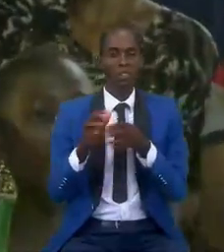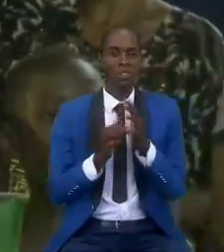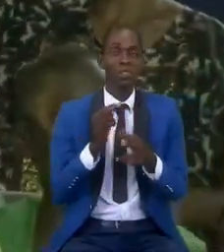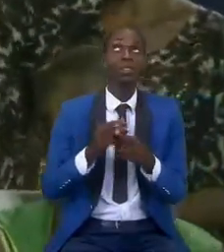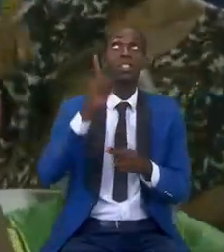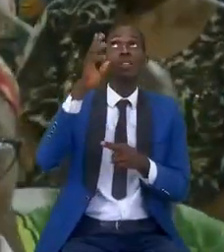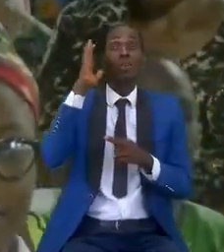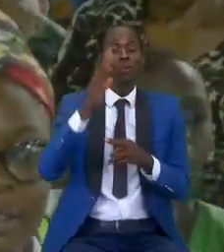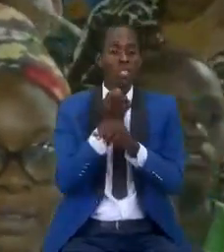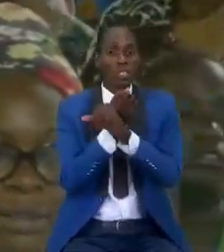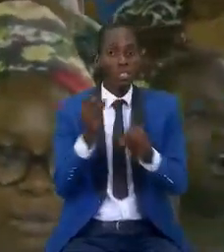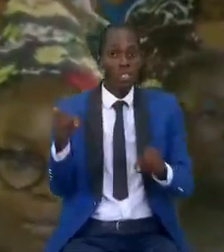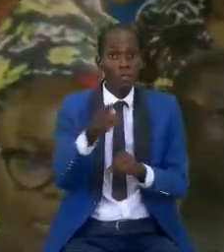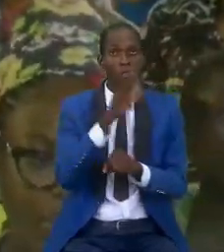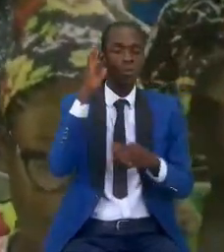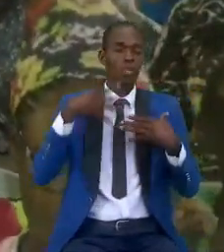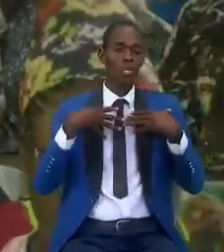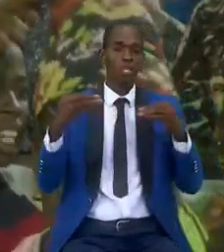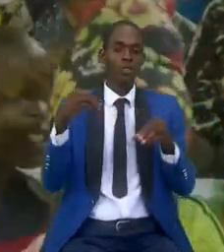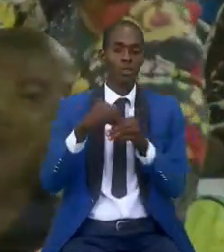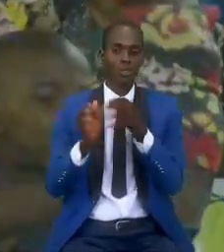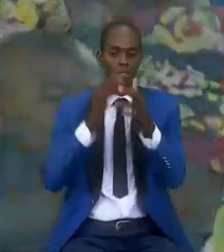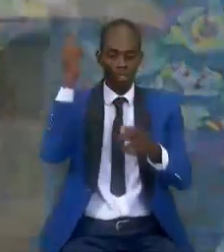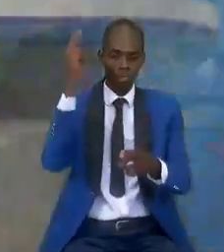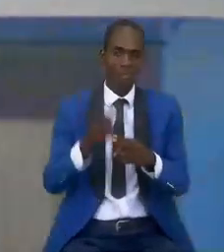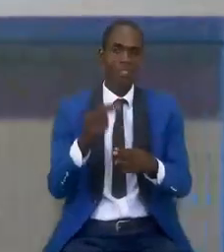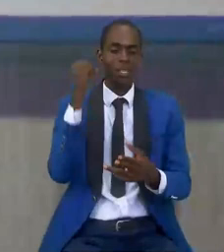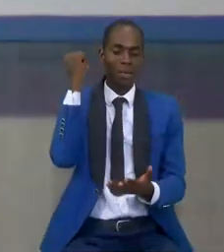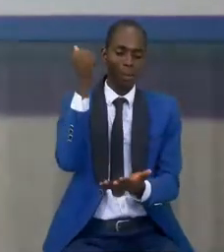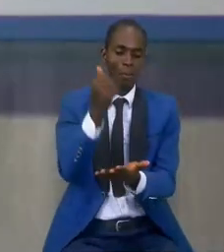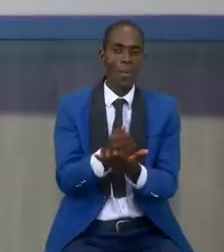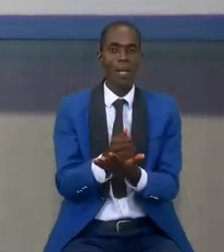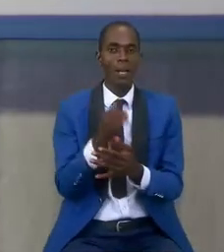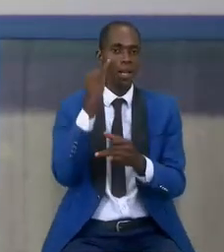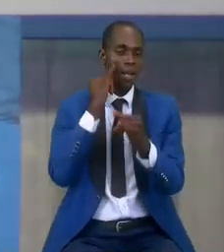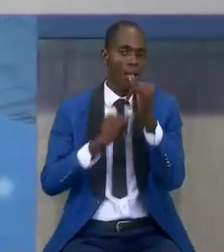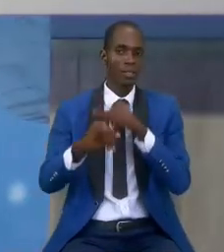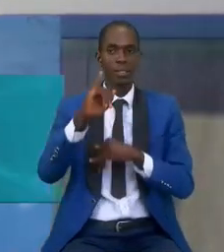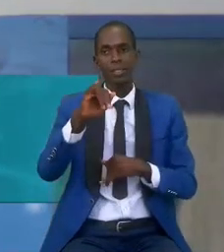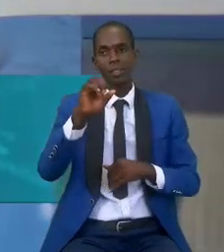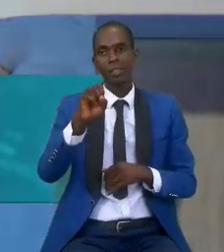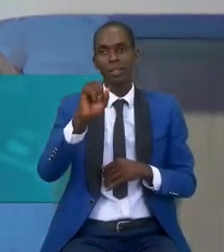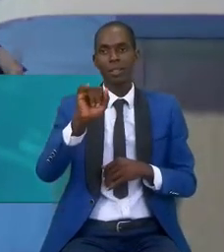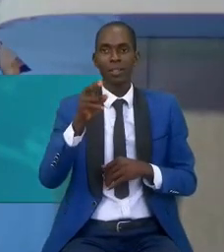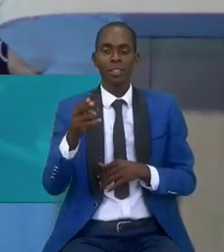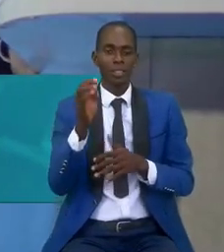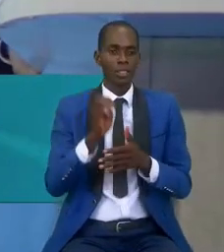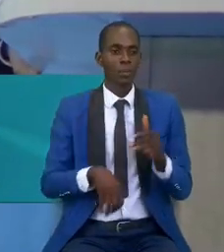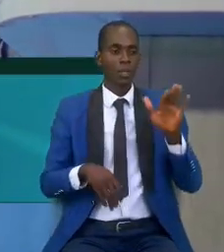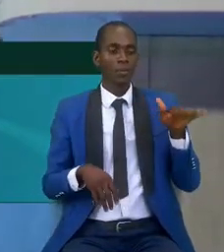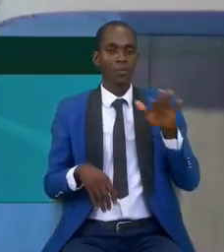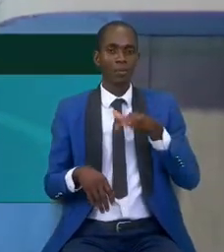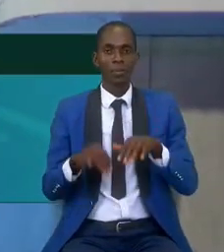Isaiah chapter 55 Isaiah chapter 55 and I'm reading from verse 3. Isaiah